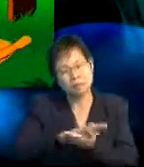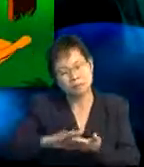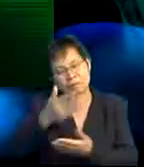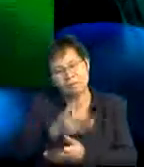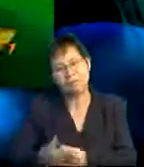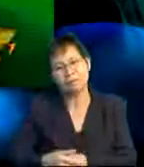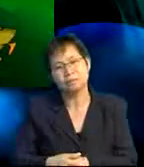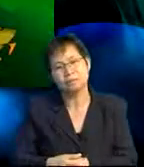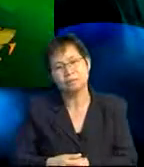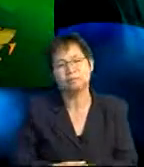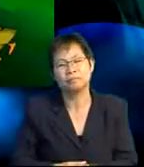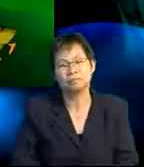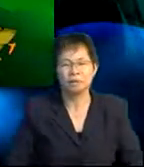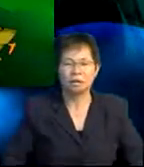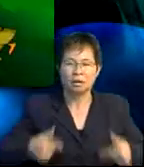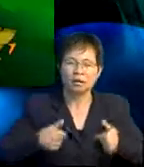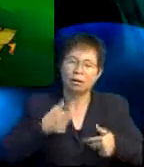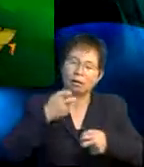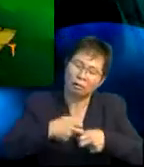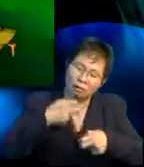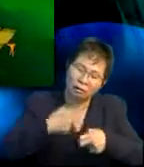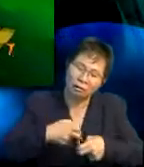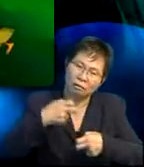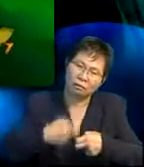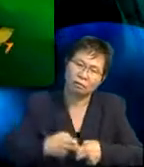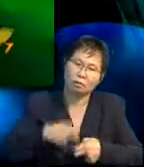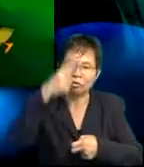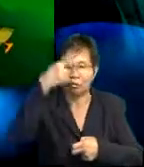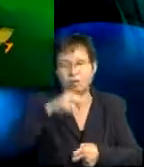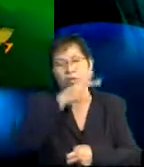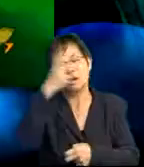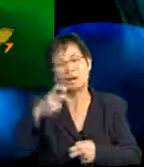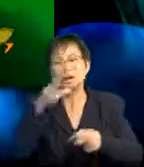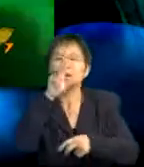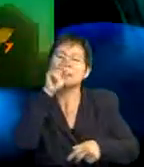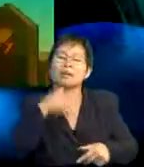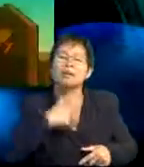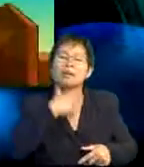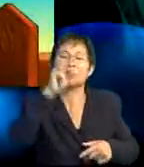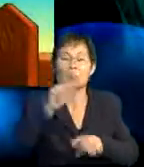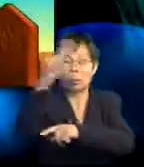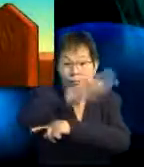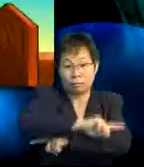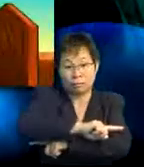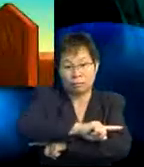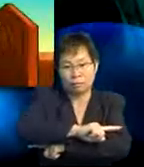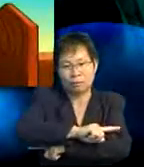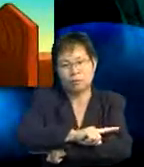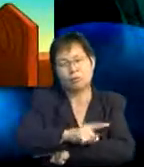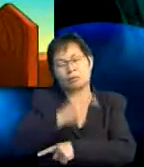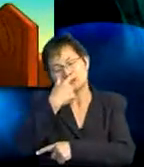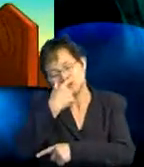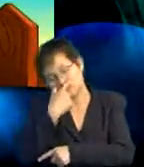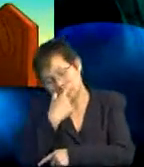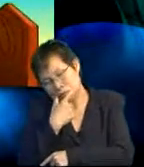him. Life became harder and harder for the ugly duckling. One day, he was